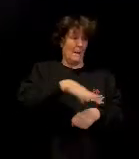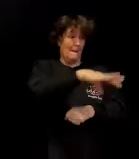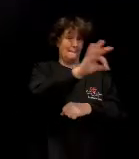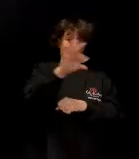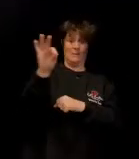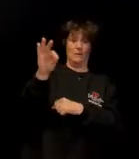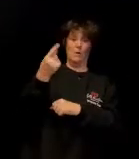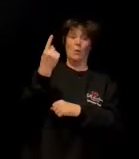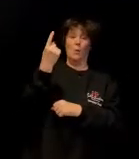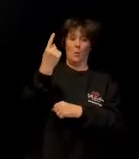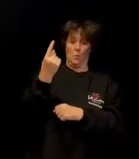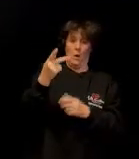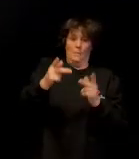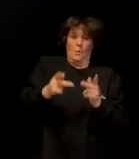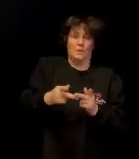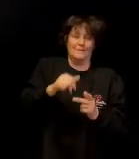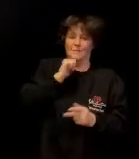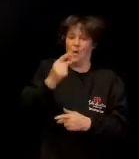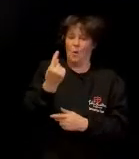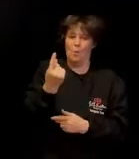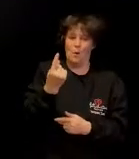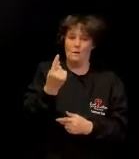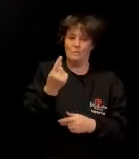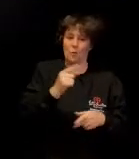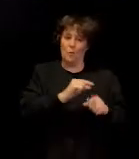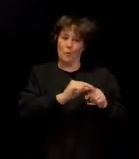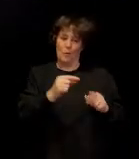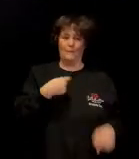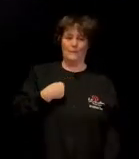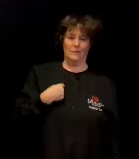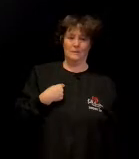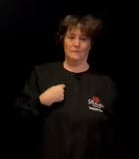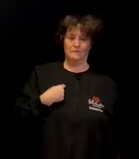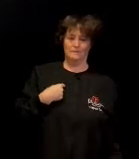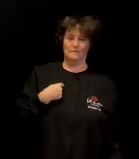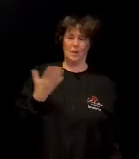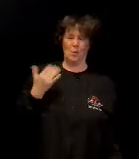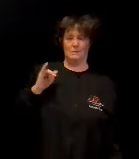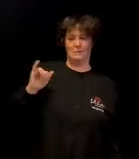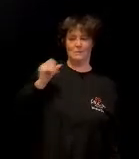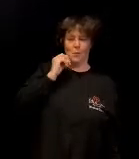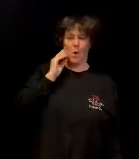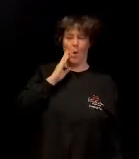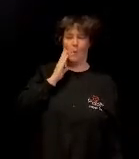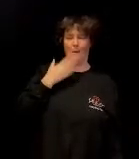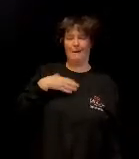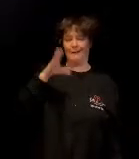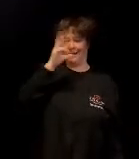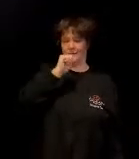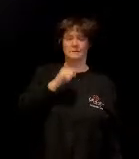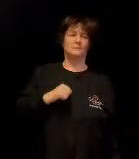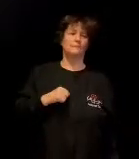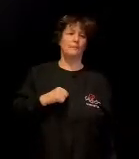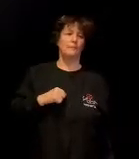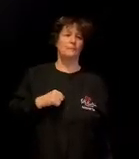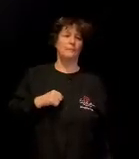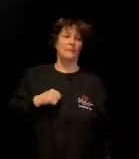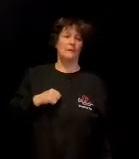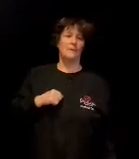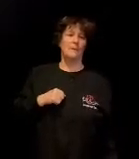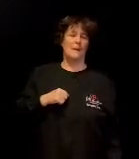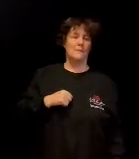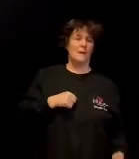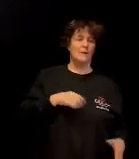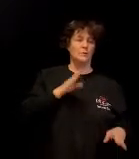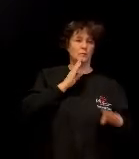one person called me. So they wanted to stay home, I guess. But I absolutely love it. But anyways, just like that gets people stirred up when you